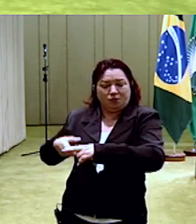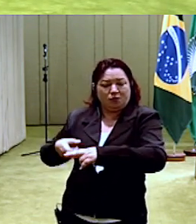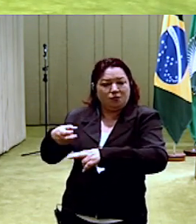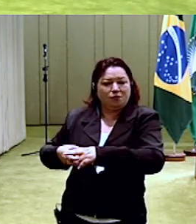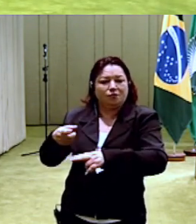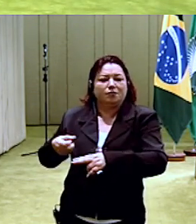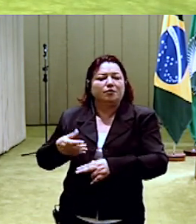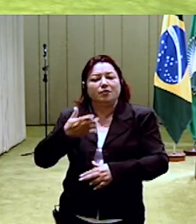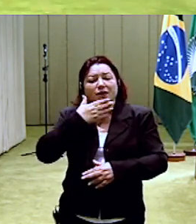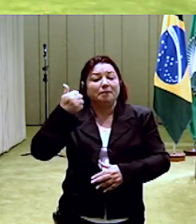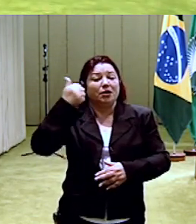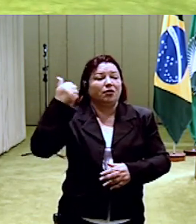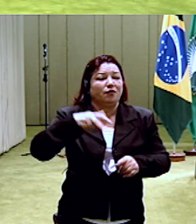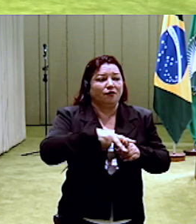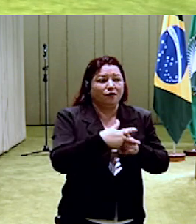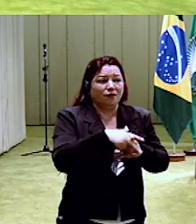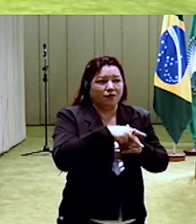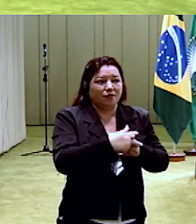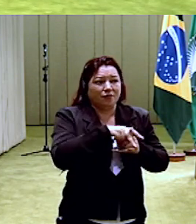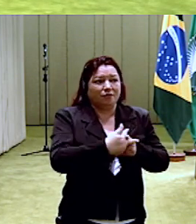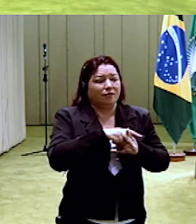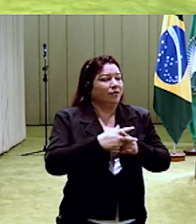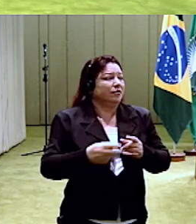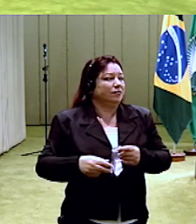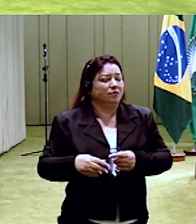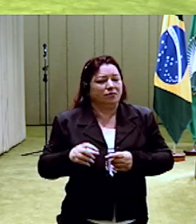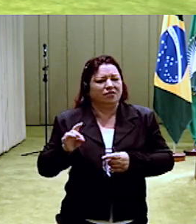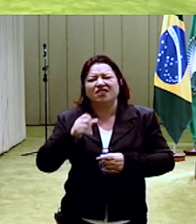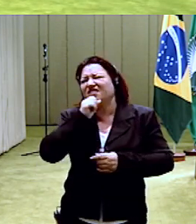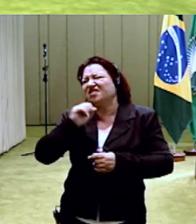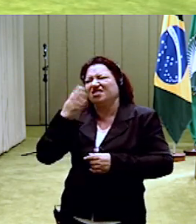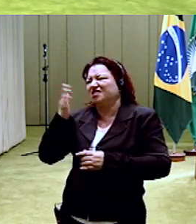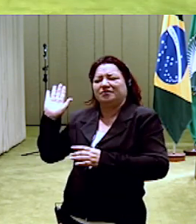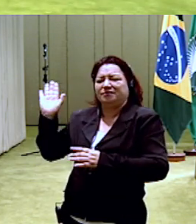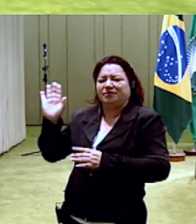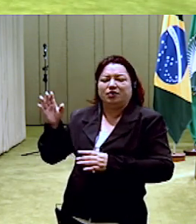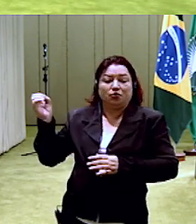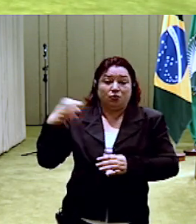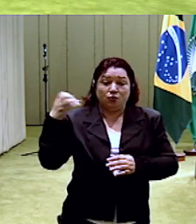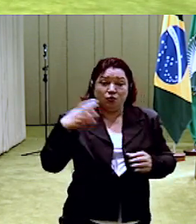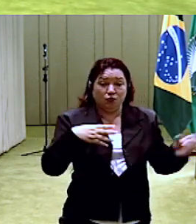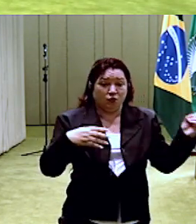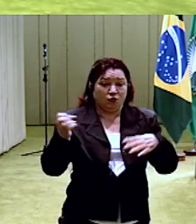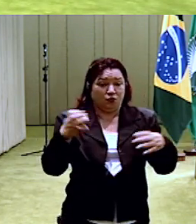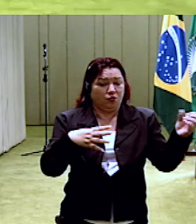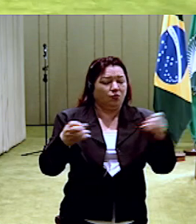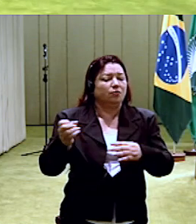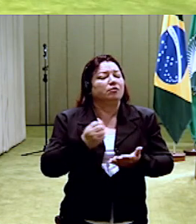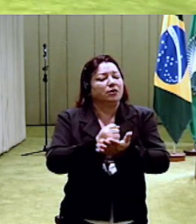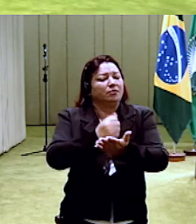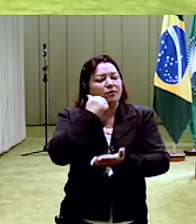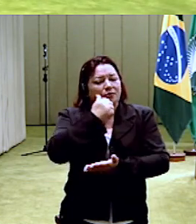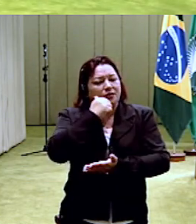more better equipments and instead of using the old equipment. So we're putting up a project so to support them so that they